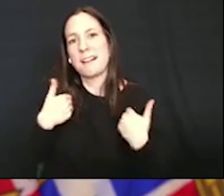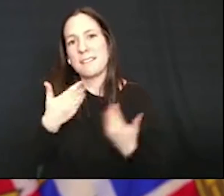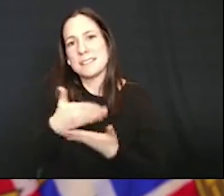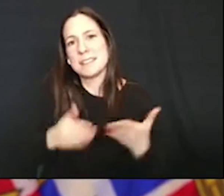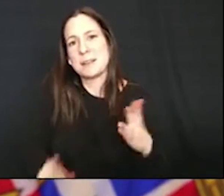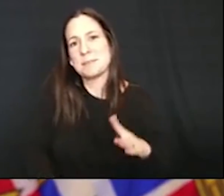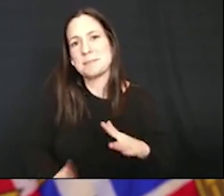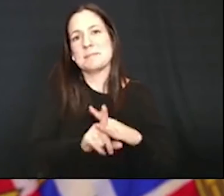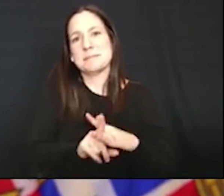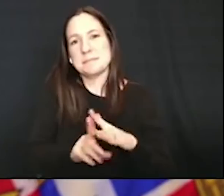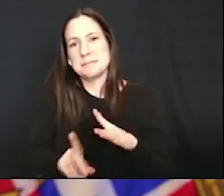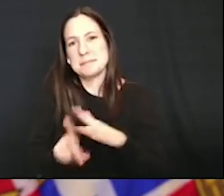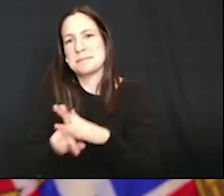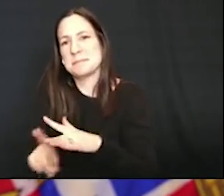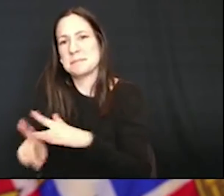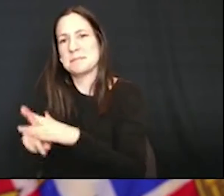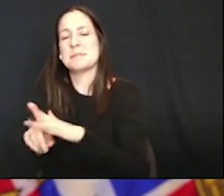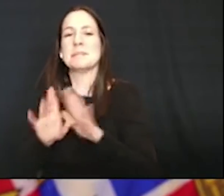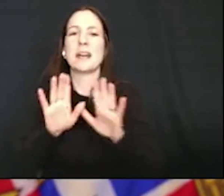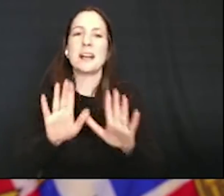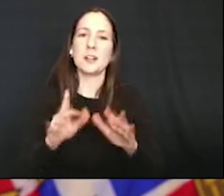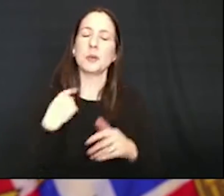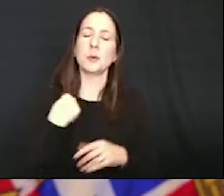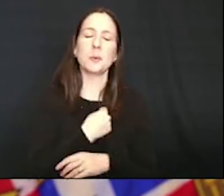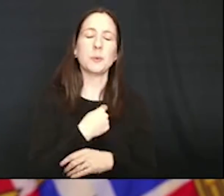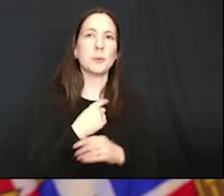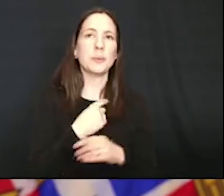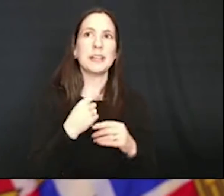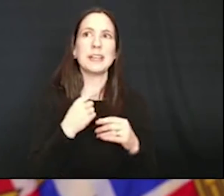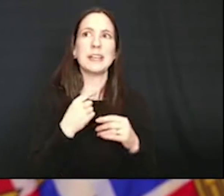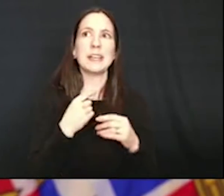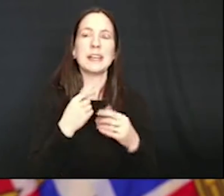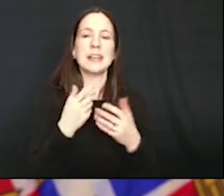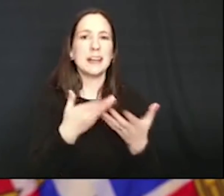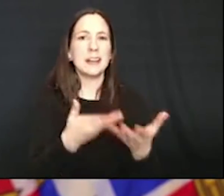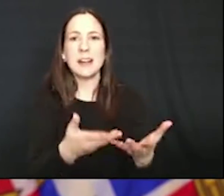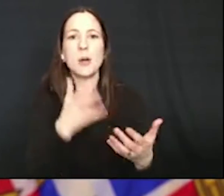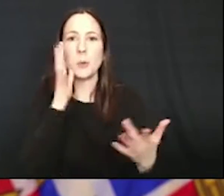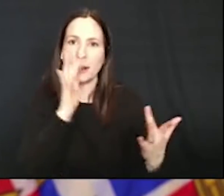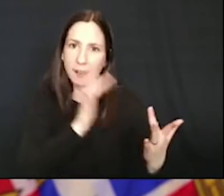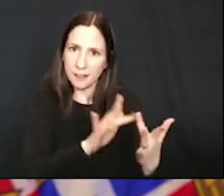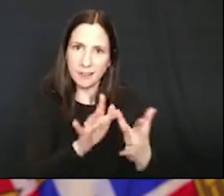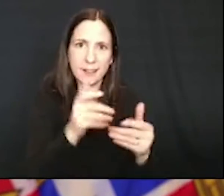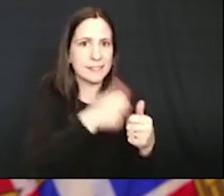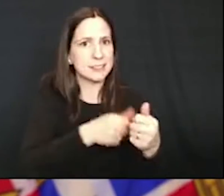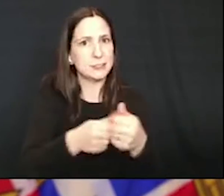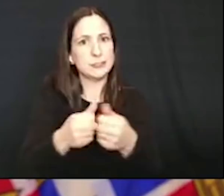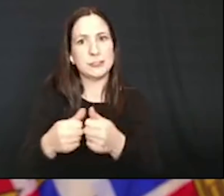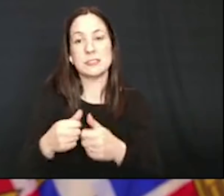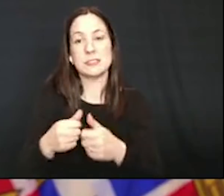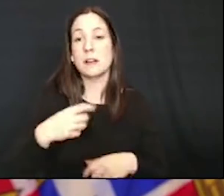be bumps. We will not let people be let behind. We will be reaching out to you,